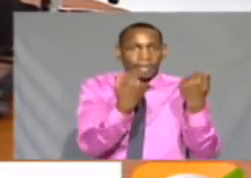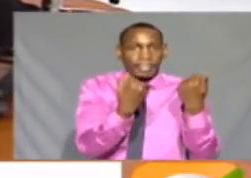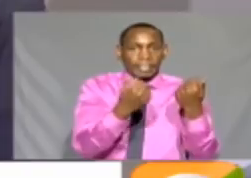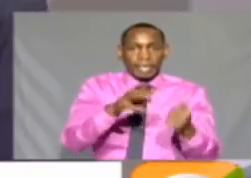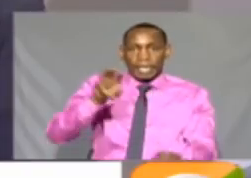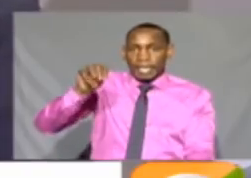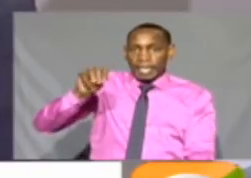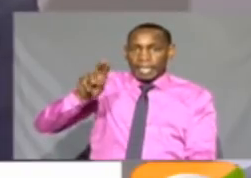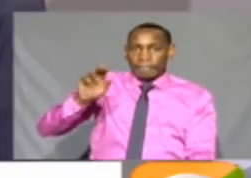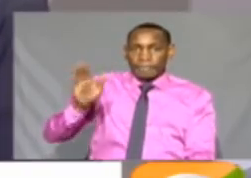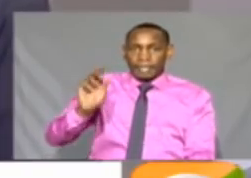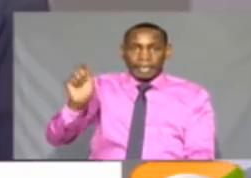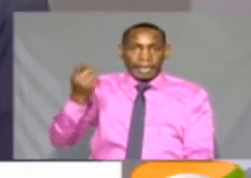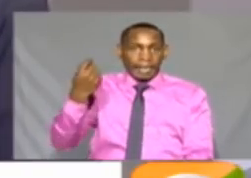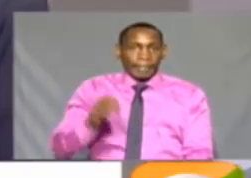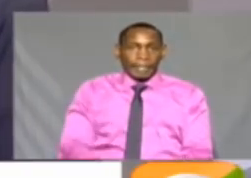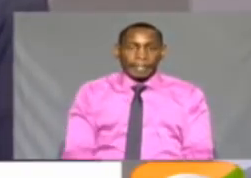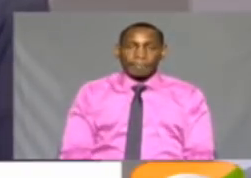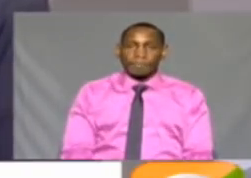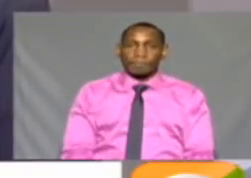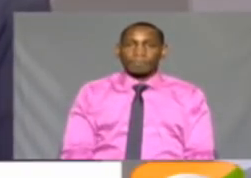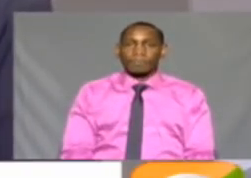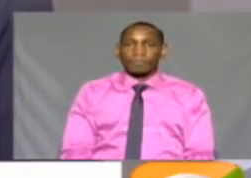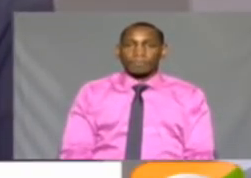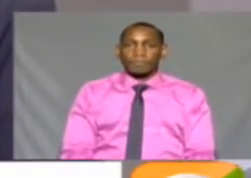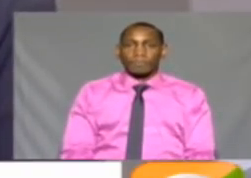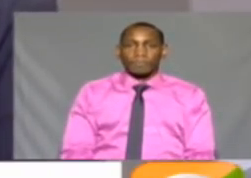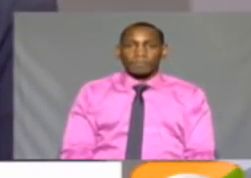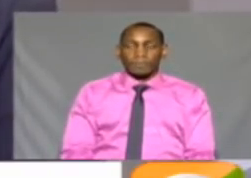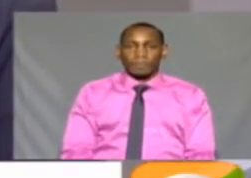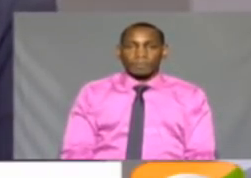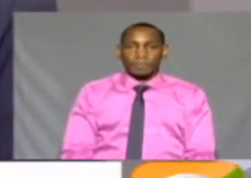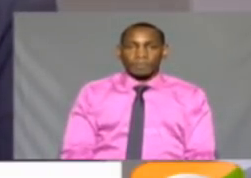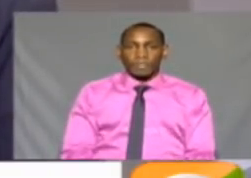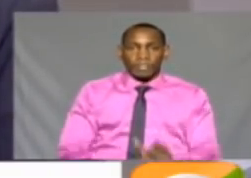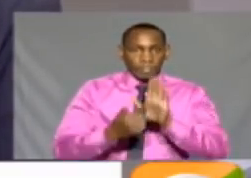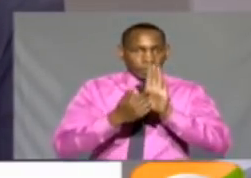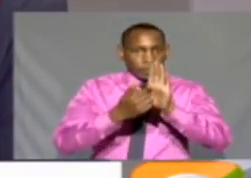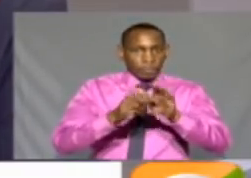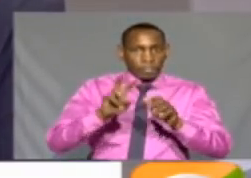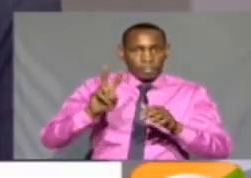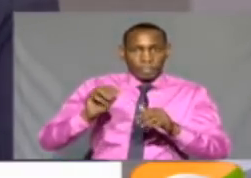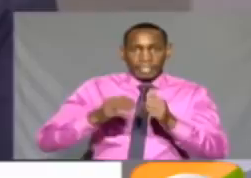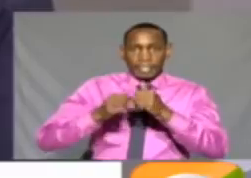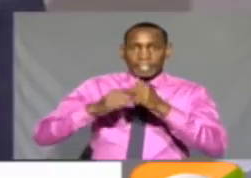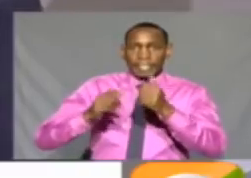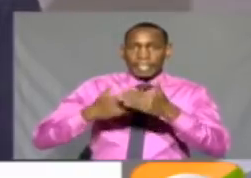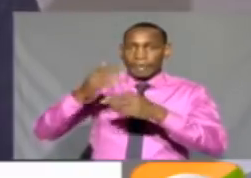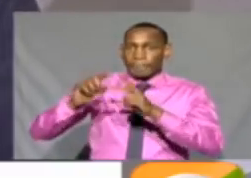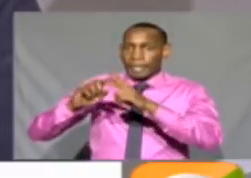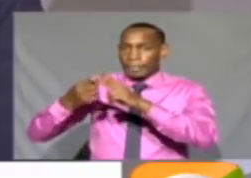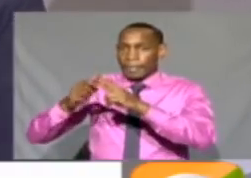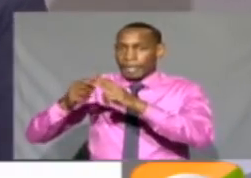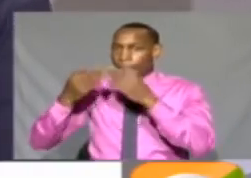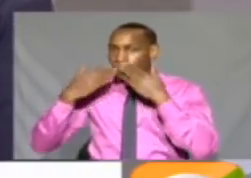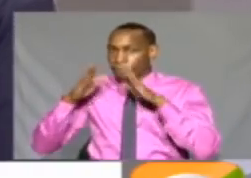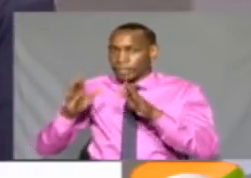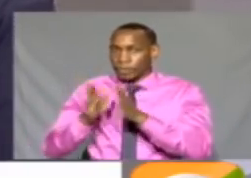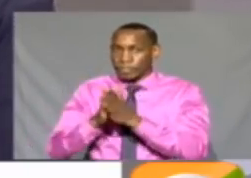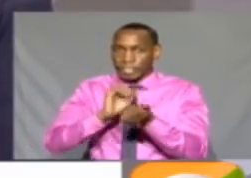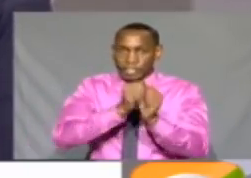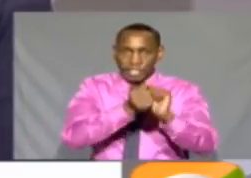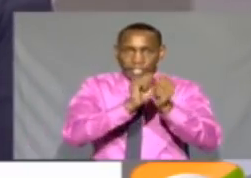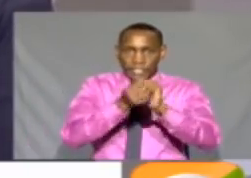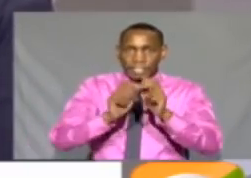MV Harambee. It had been it was brought back in 2016 after it had undergone repairs and enhancements.